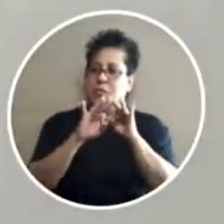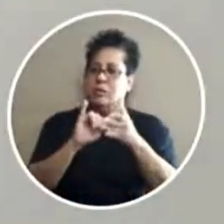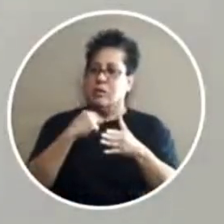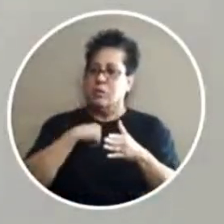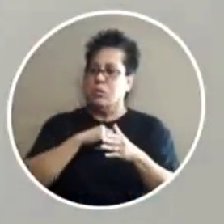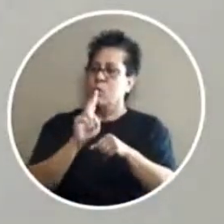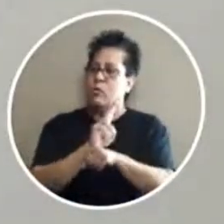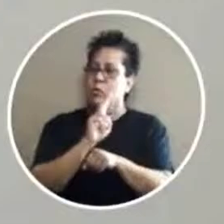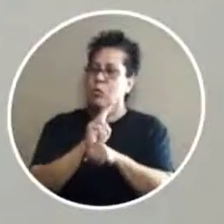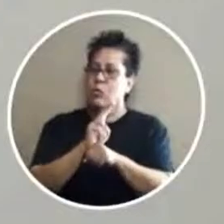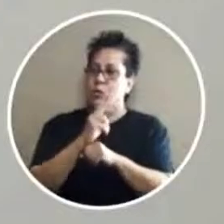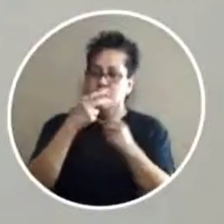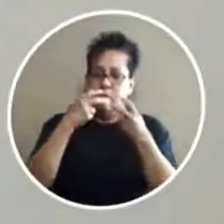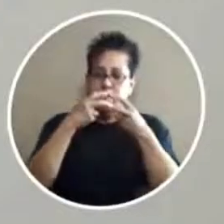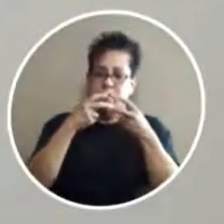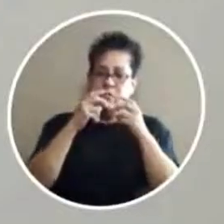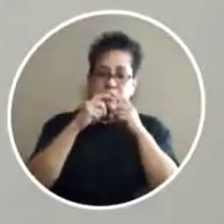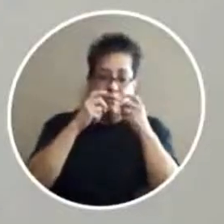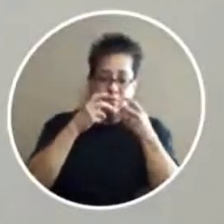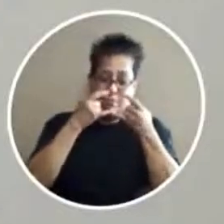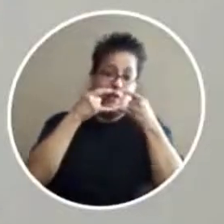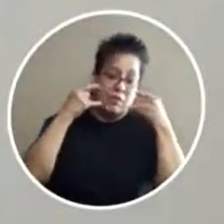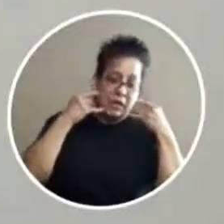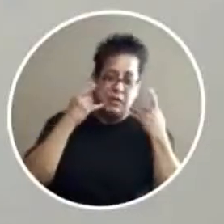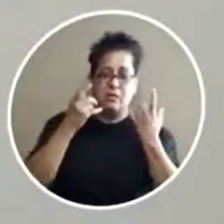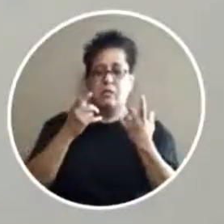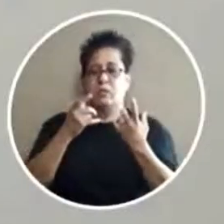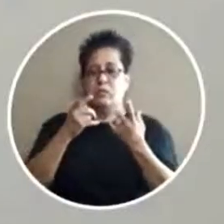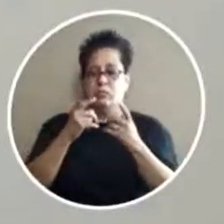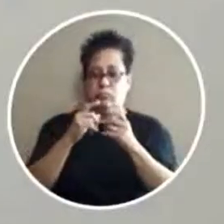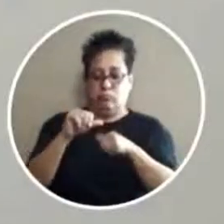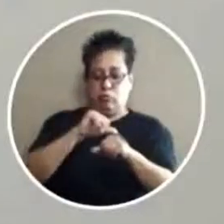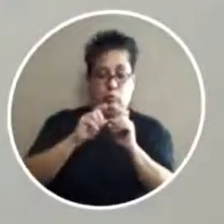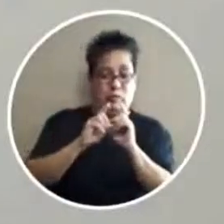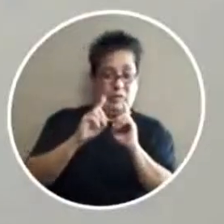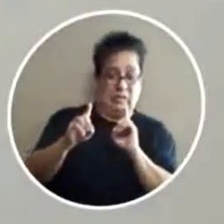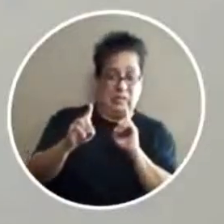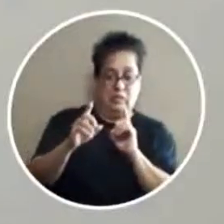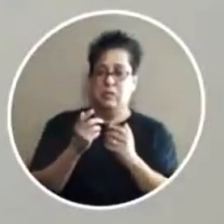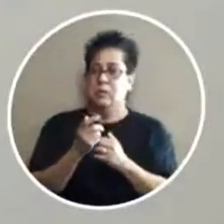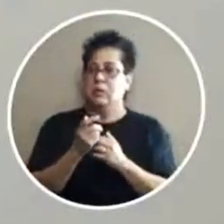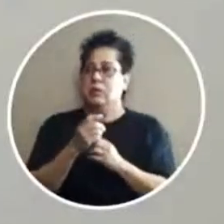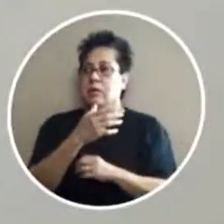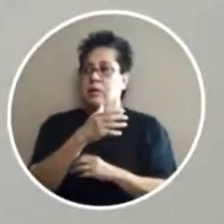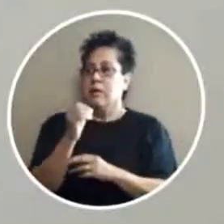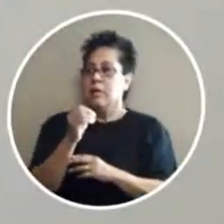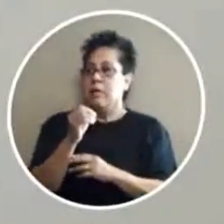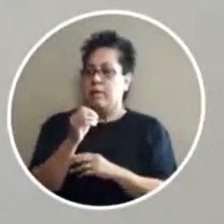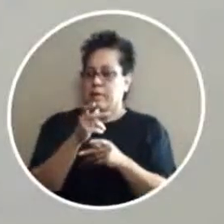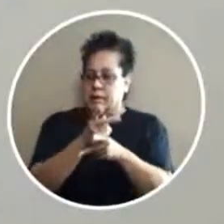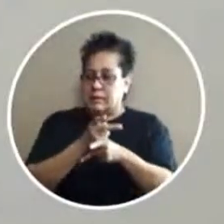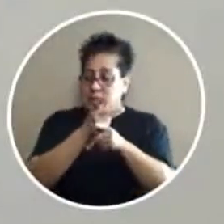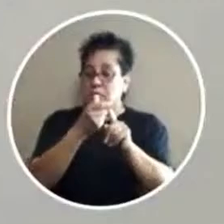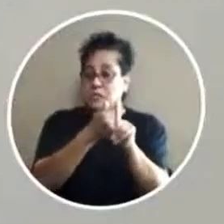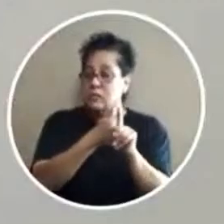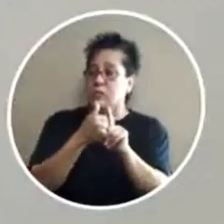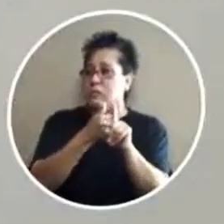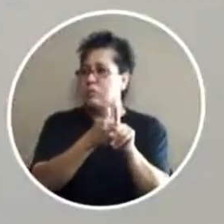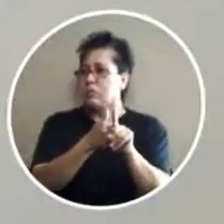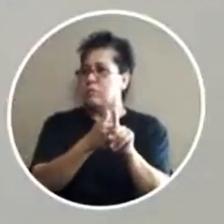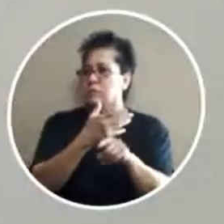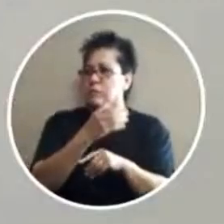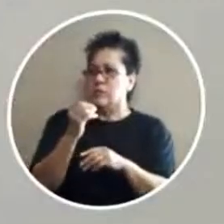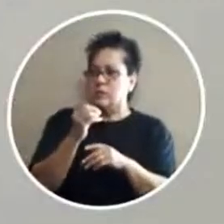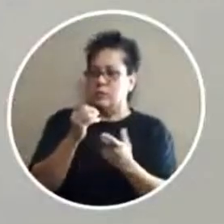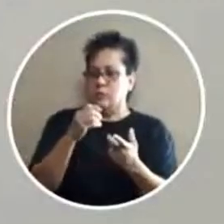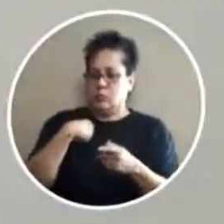coverings, social distance, and wash our hands. We must take care of ourselves so we can take care of